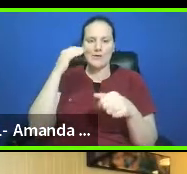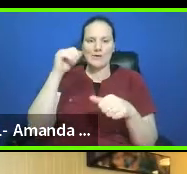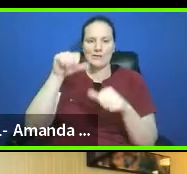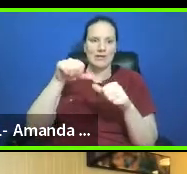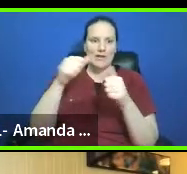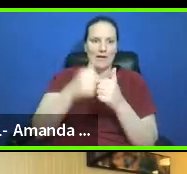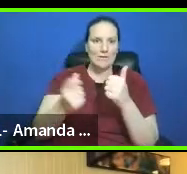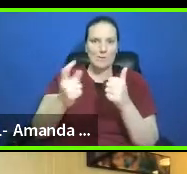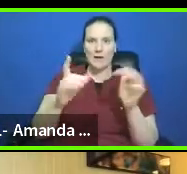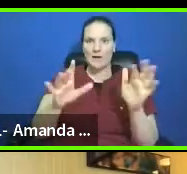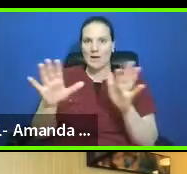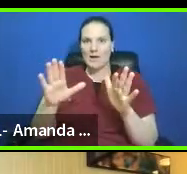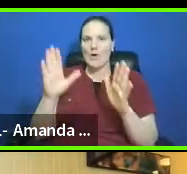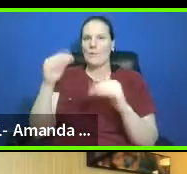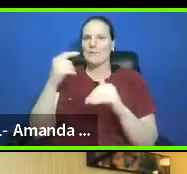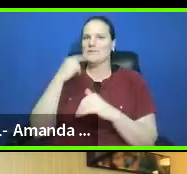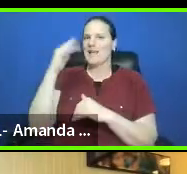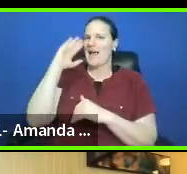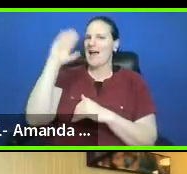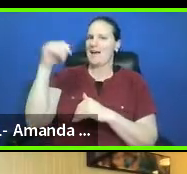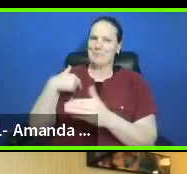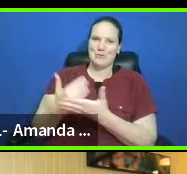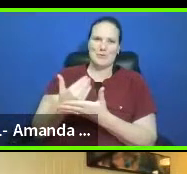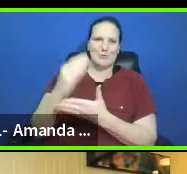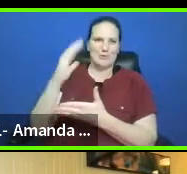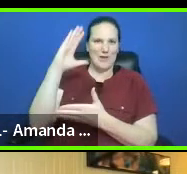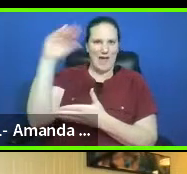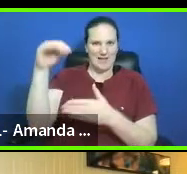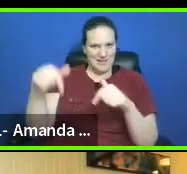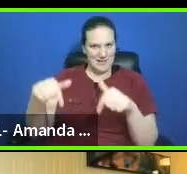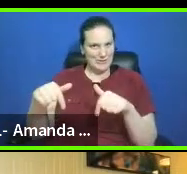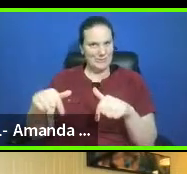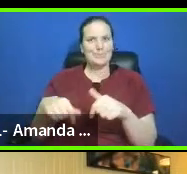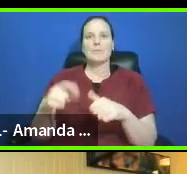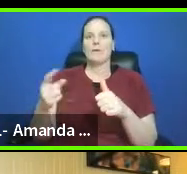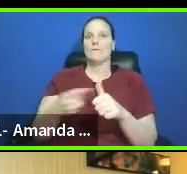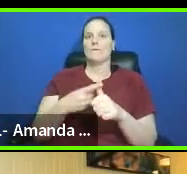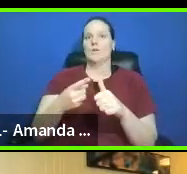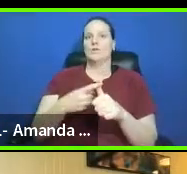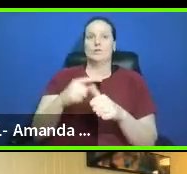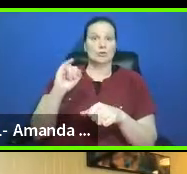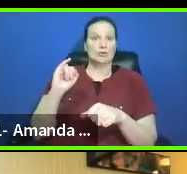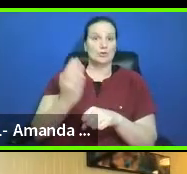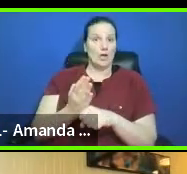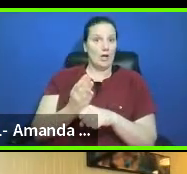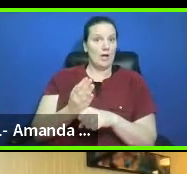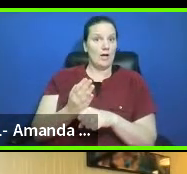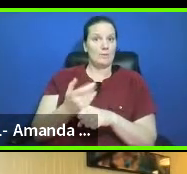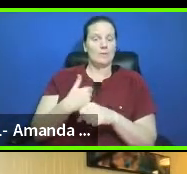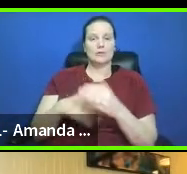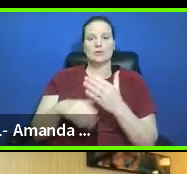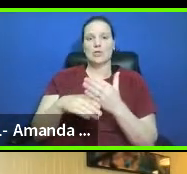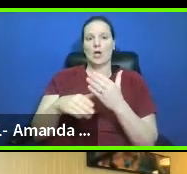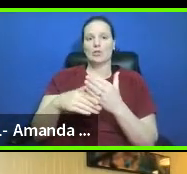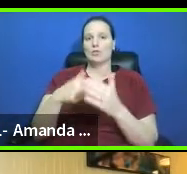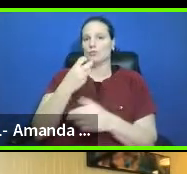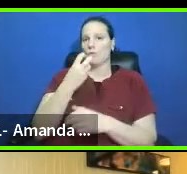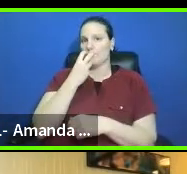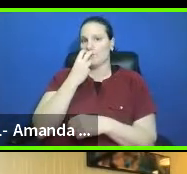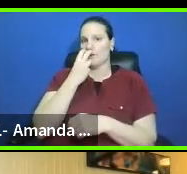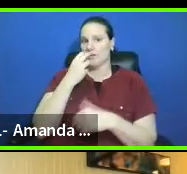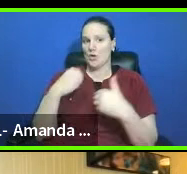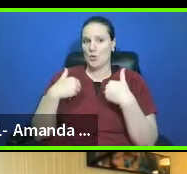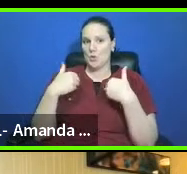So hopefully you'll say hi to me as the new guy. First job, I was a soccer referee of